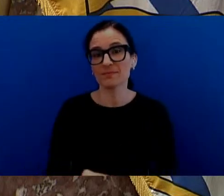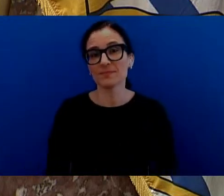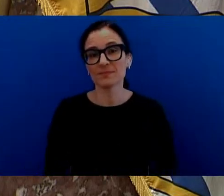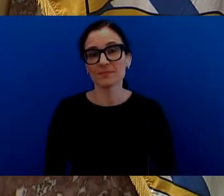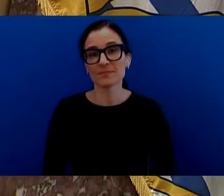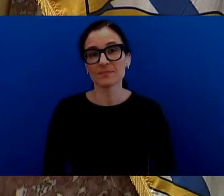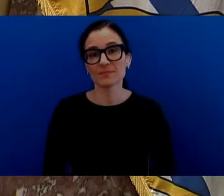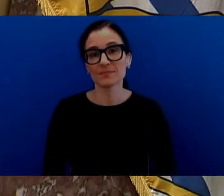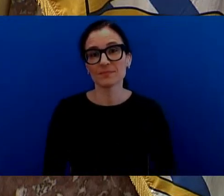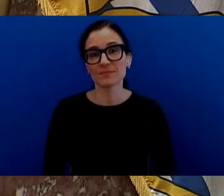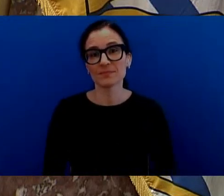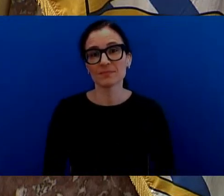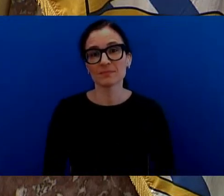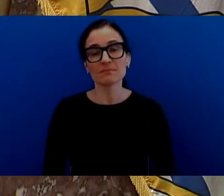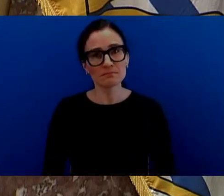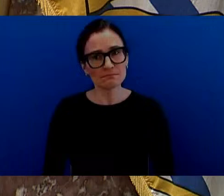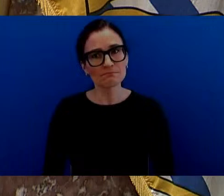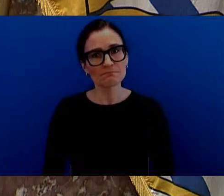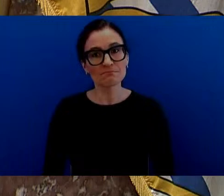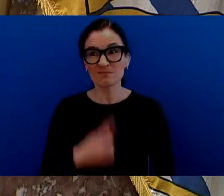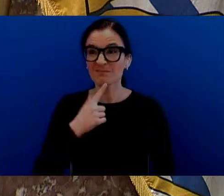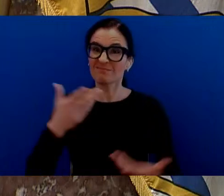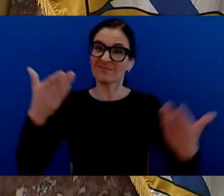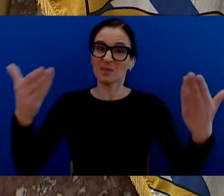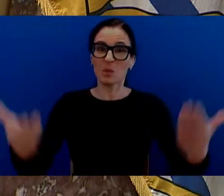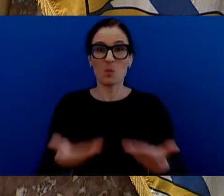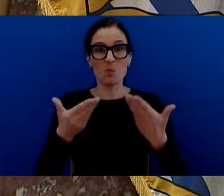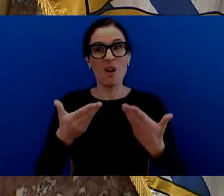Thank you for being at this special gathering.